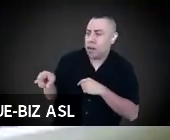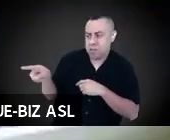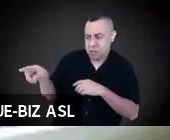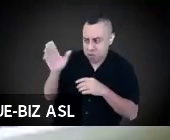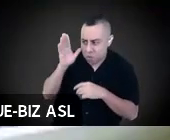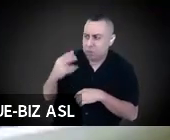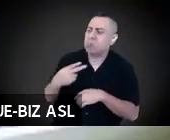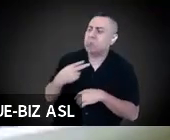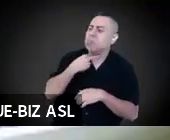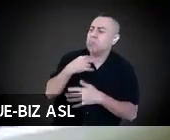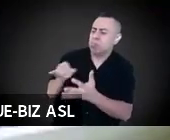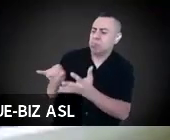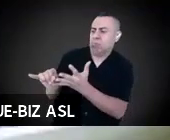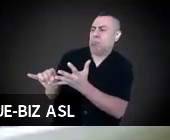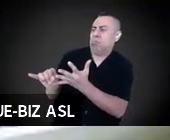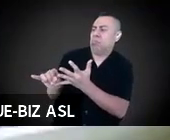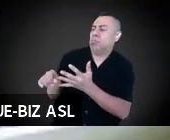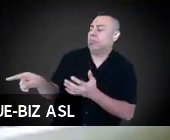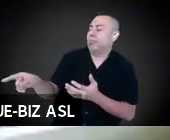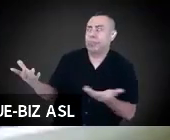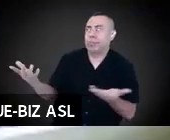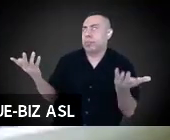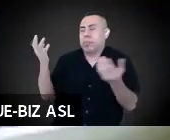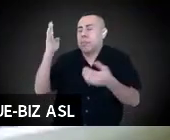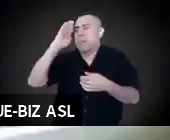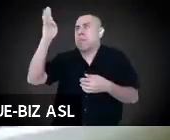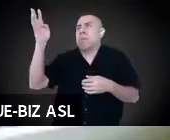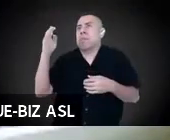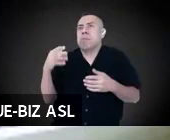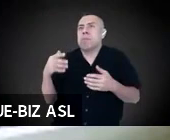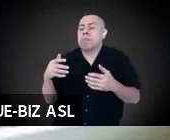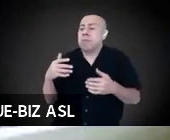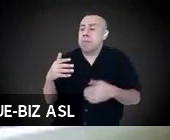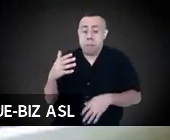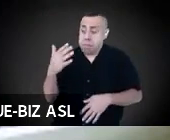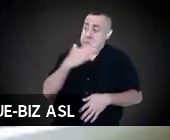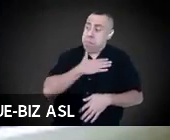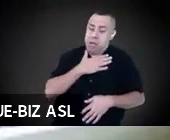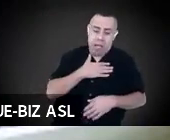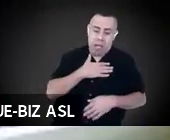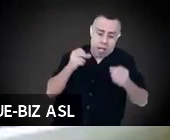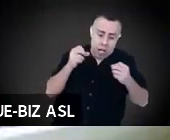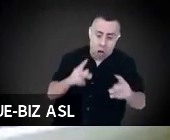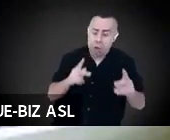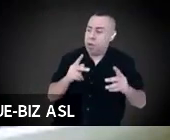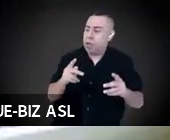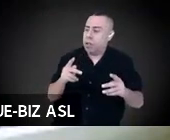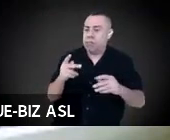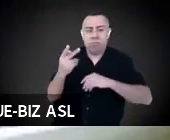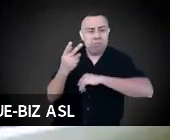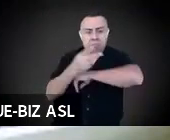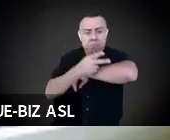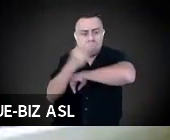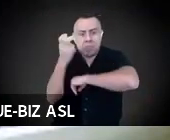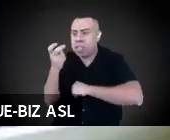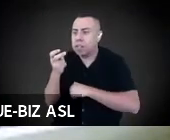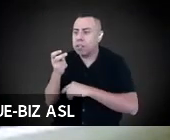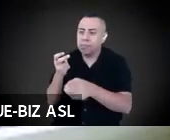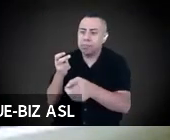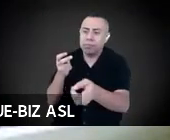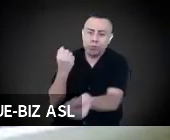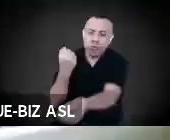because I don't want you to mess up my opportunities to steal drug money, to plant drugs